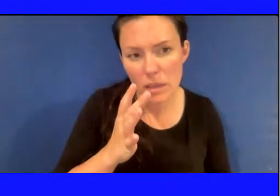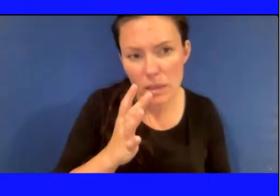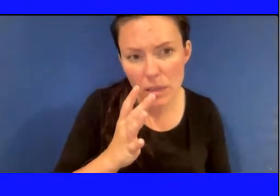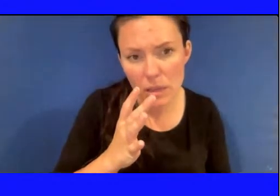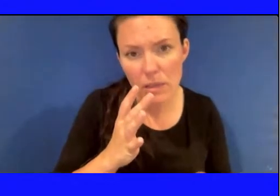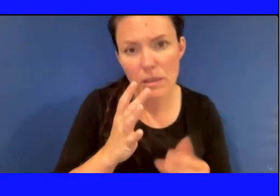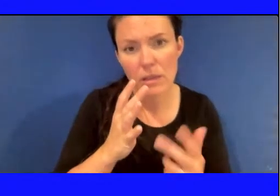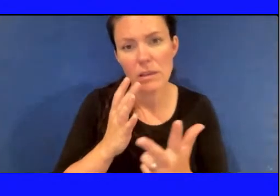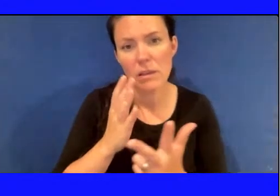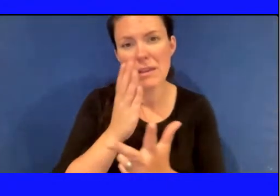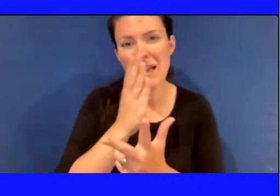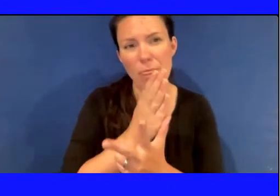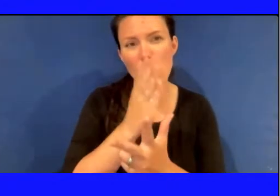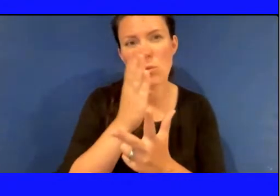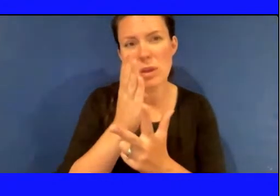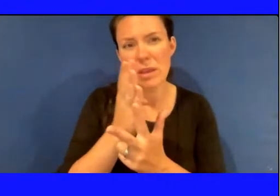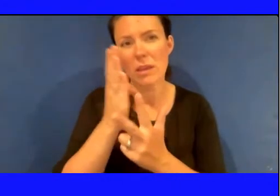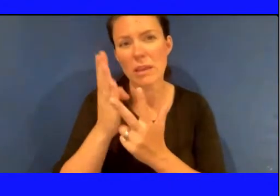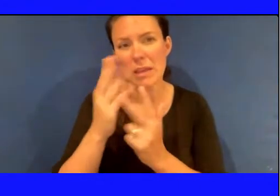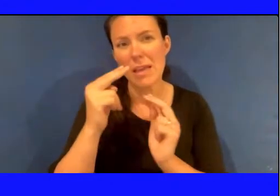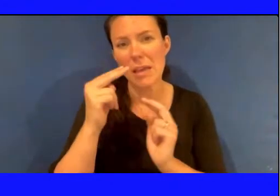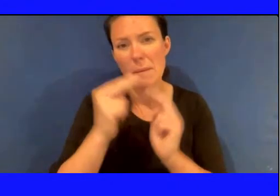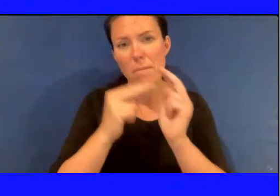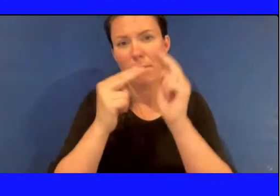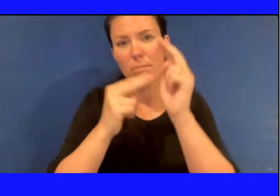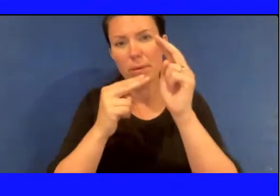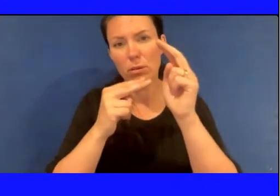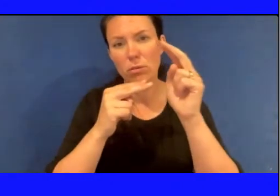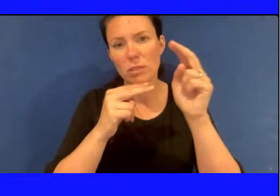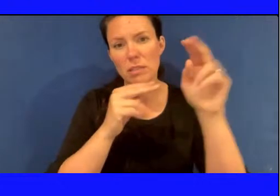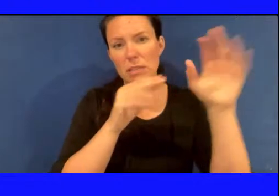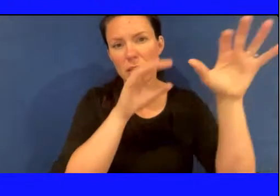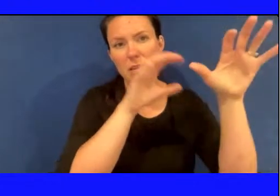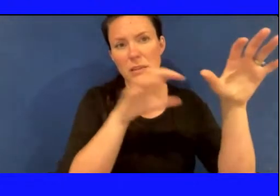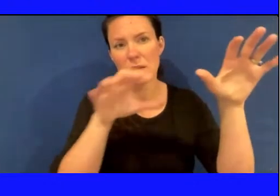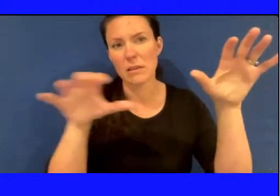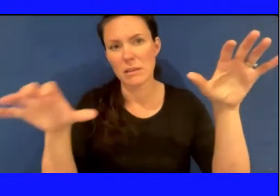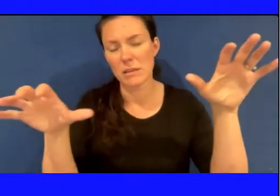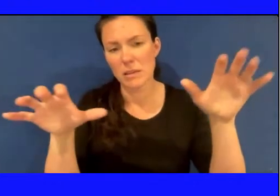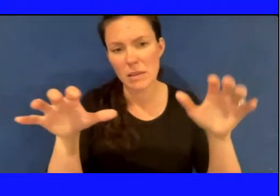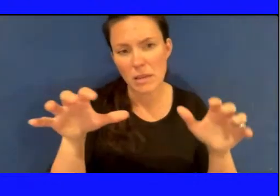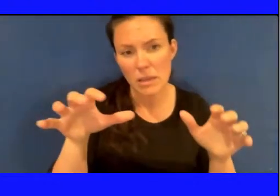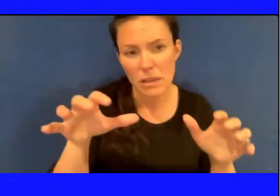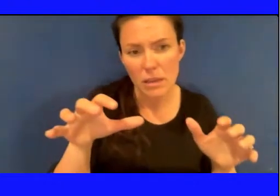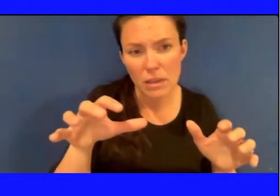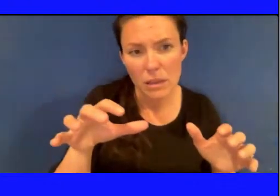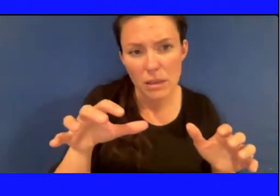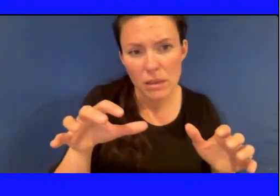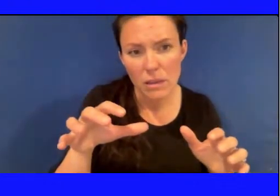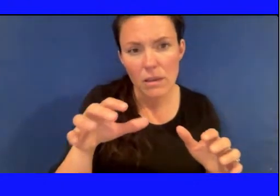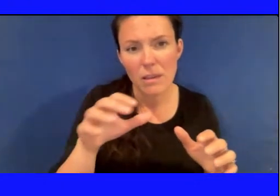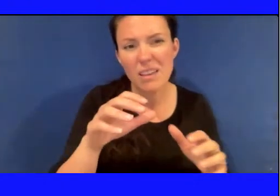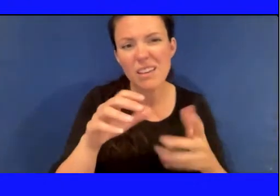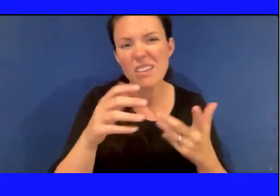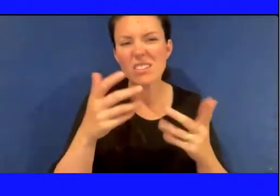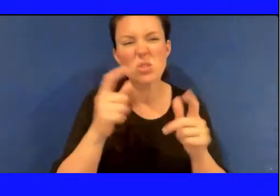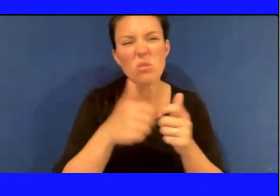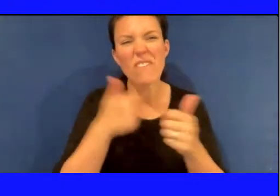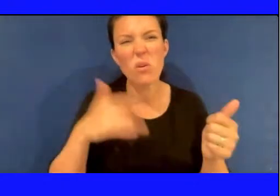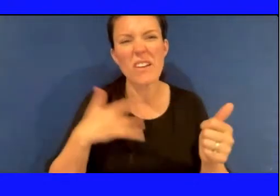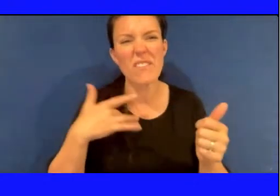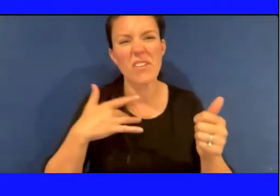three-section folded building that we hope will be an undulating facade and not feel like this sort of